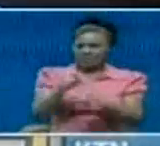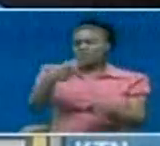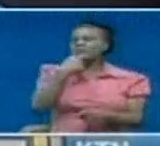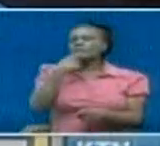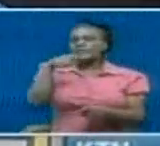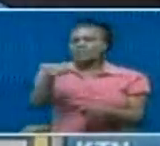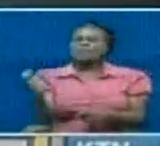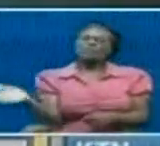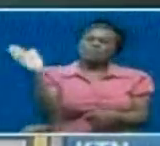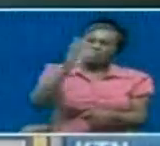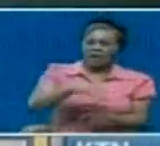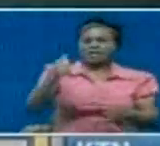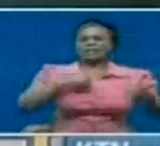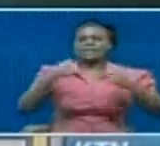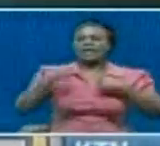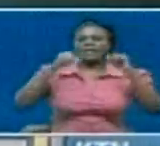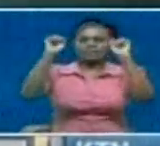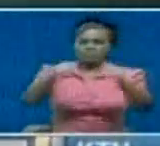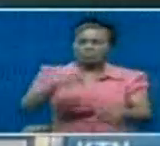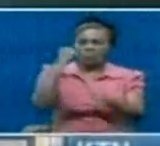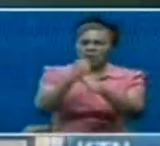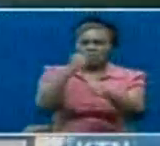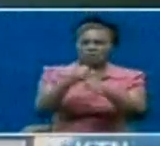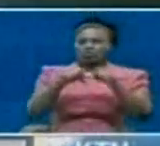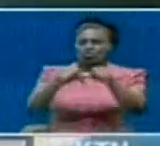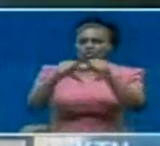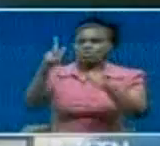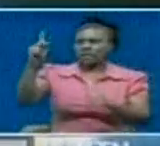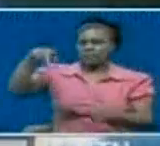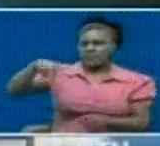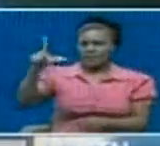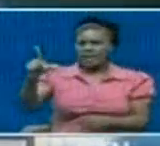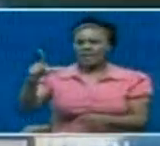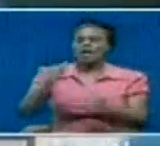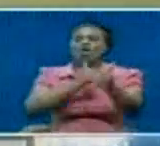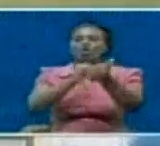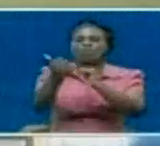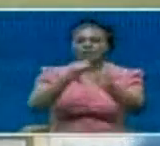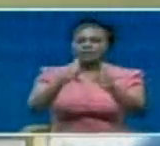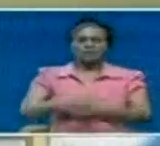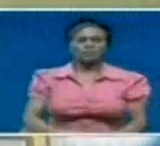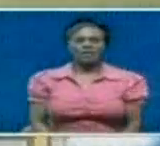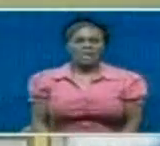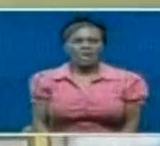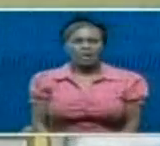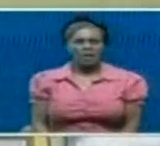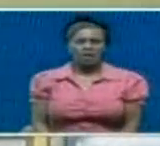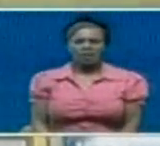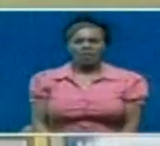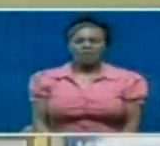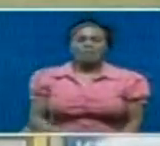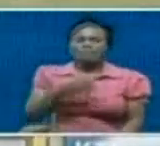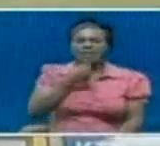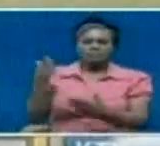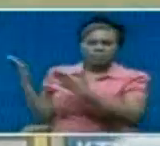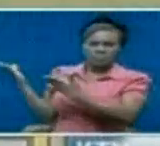will bounce back in Kigali, then work on retaining the KPL title. Colin Sokot